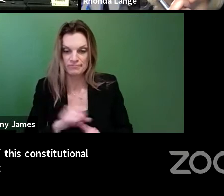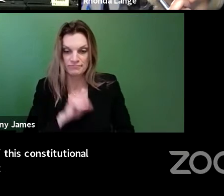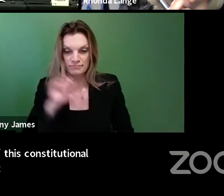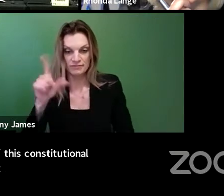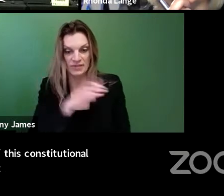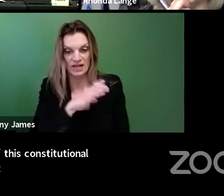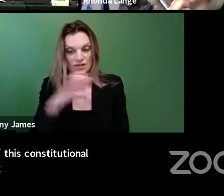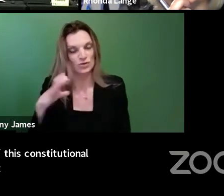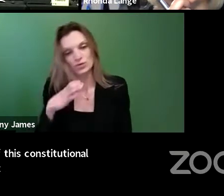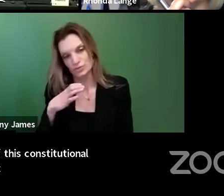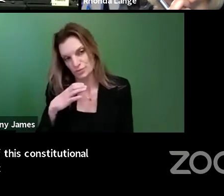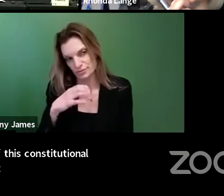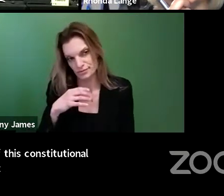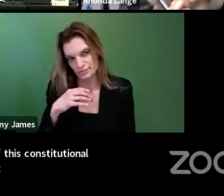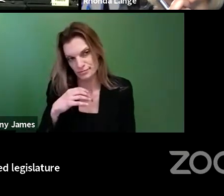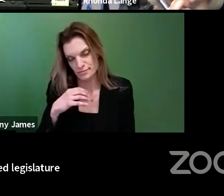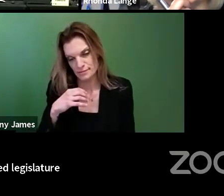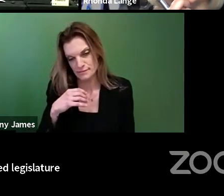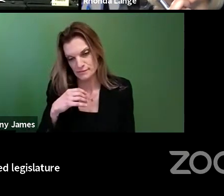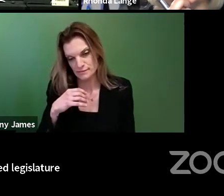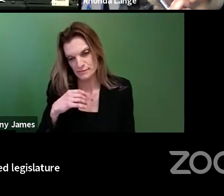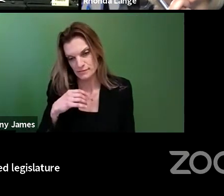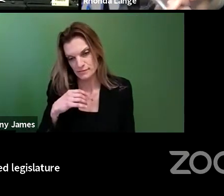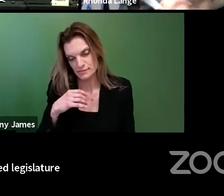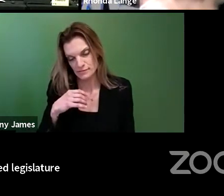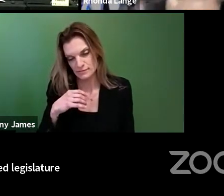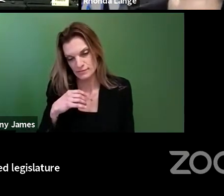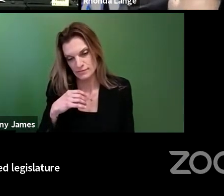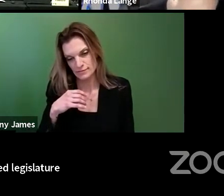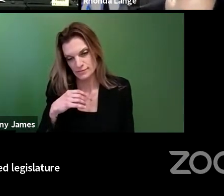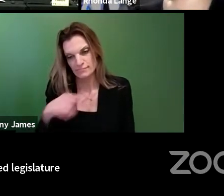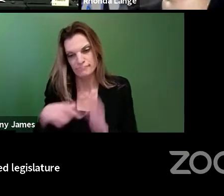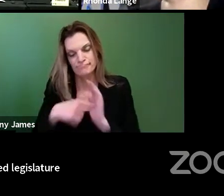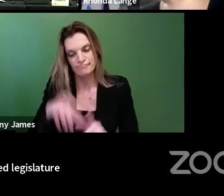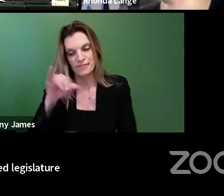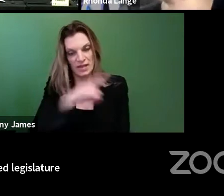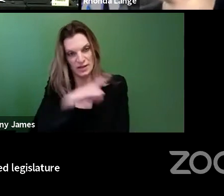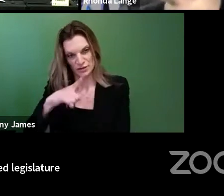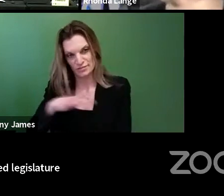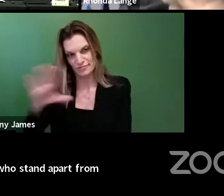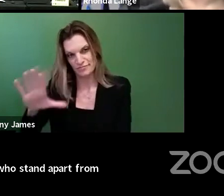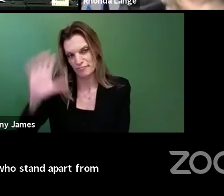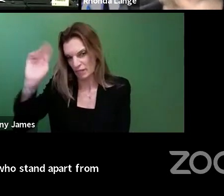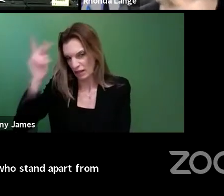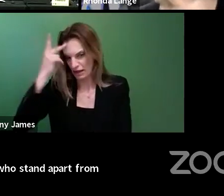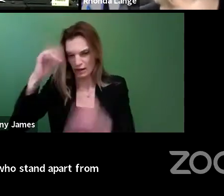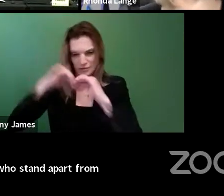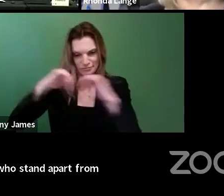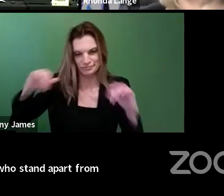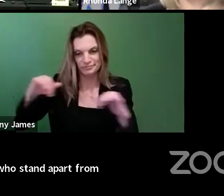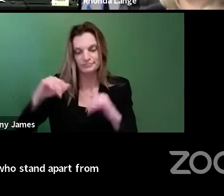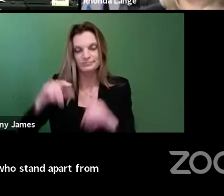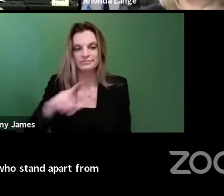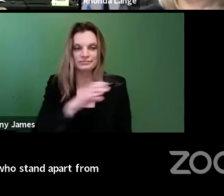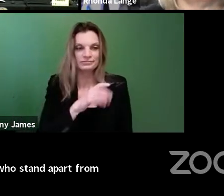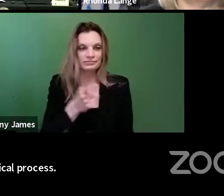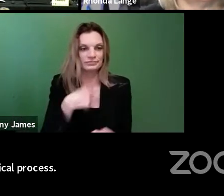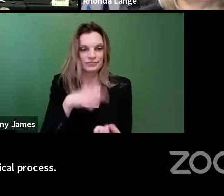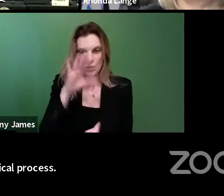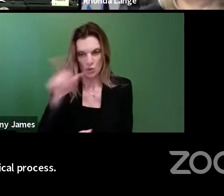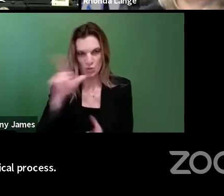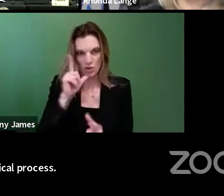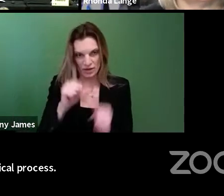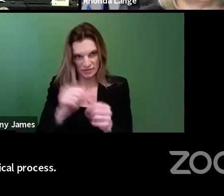with a non-interested citizenry who stand apart from the legislative and political process. We hope you'll closely bear that in